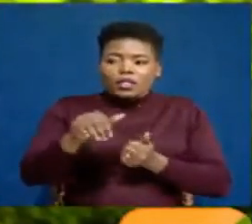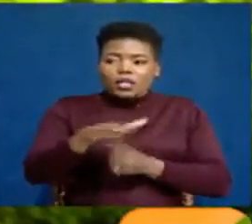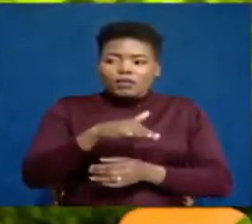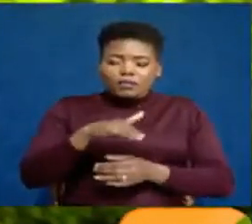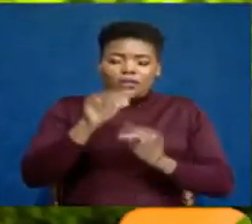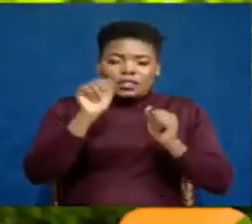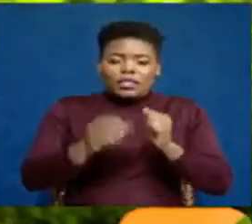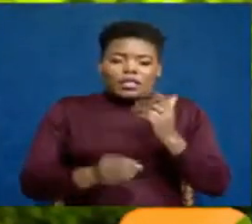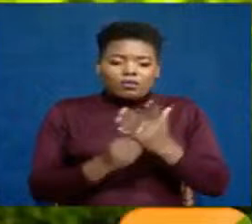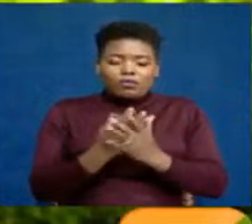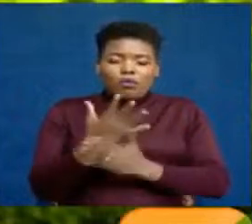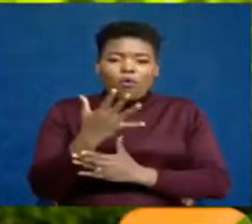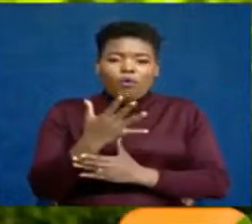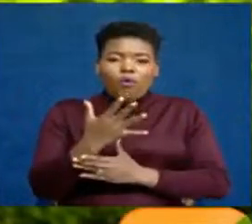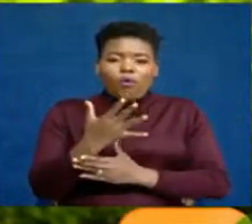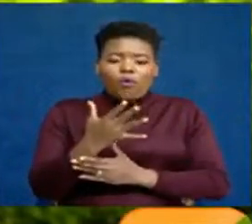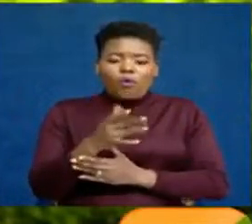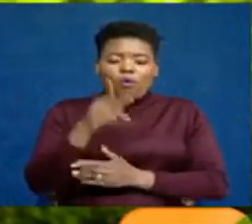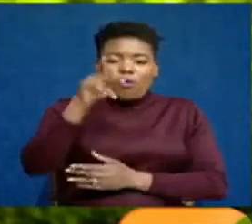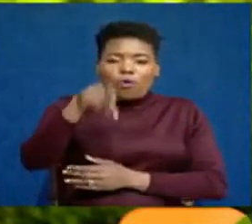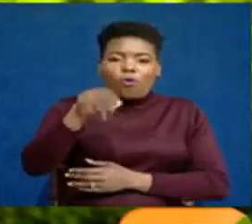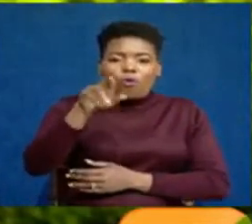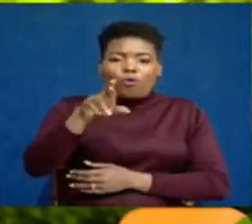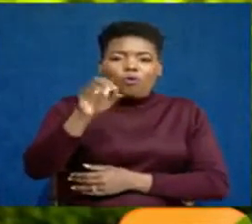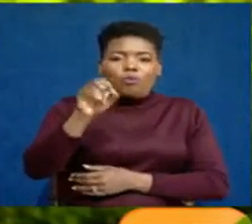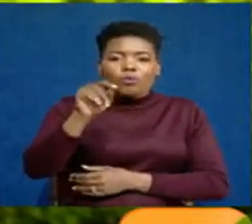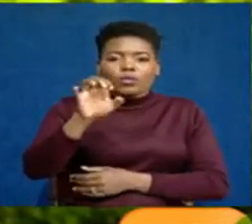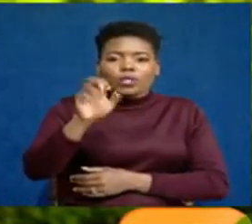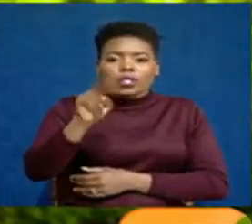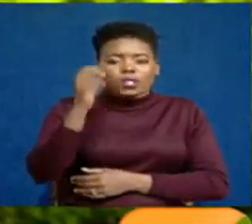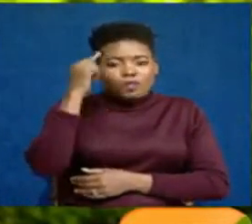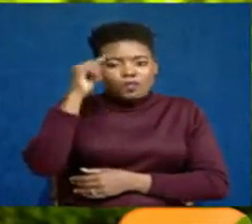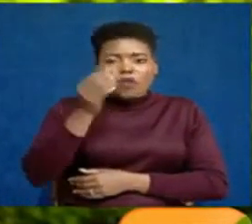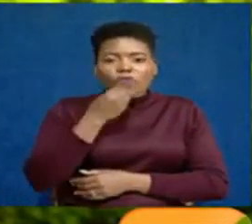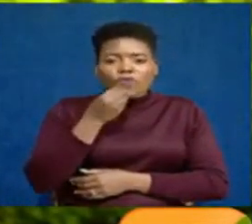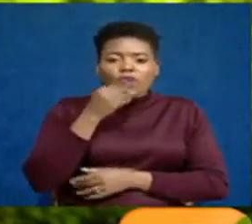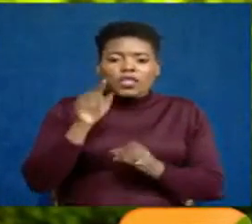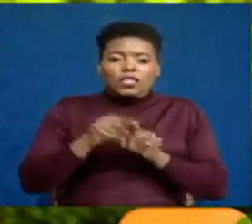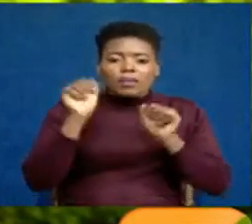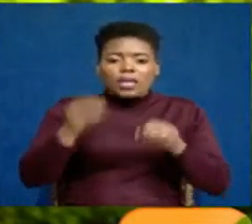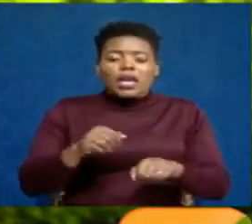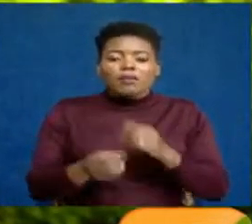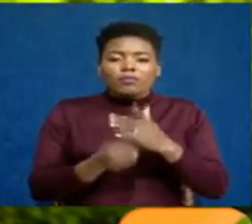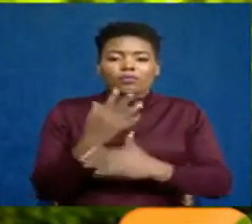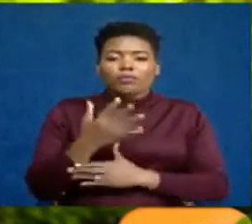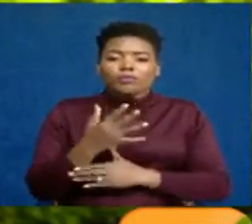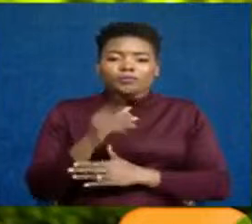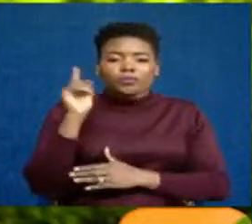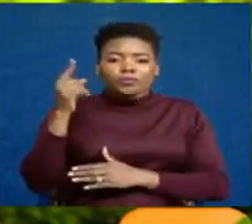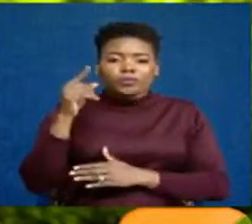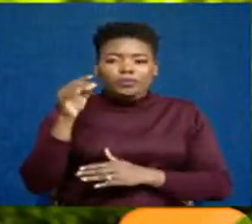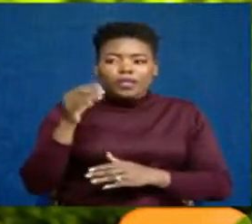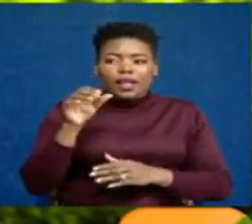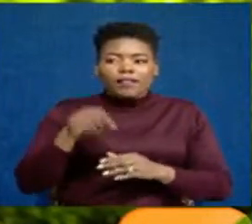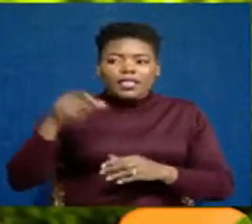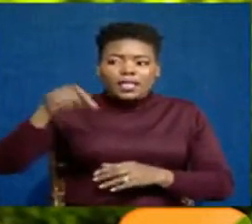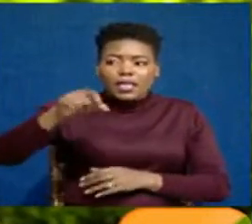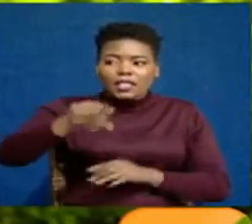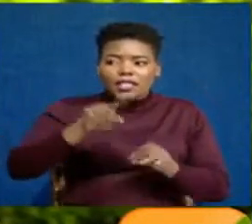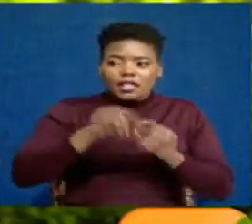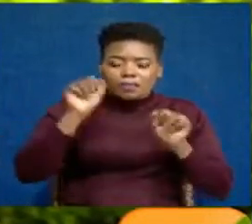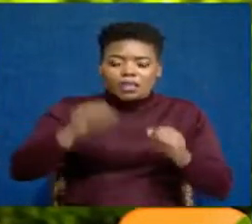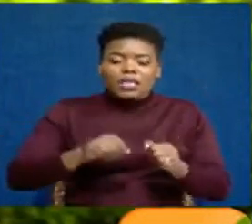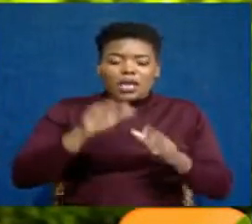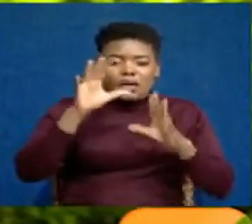produce protein for food. It can produce protein for feed. It can produce the frass fertilizer. It can also digest